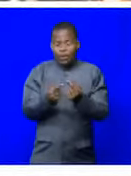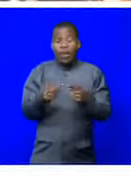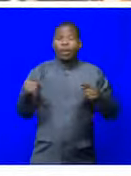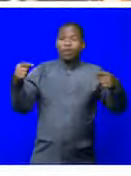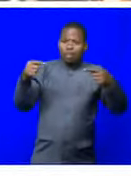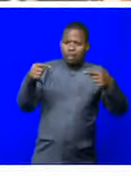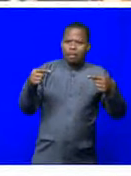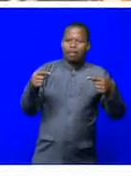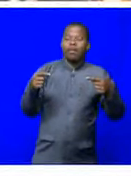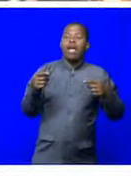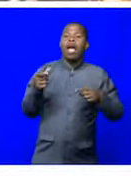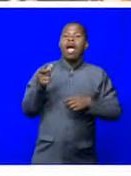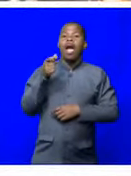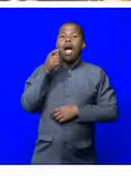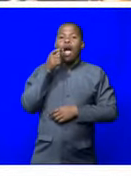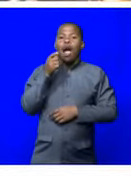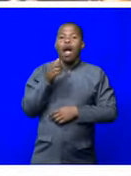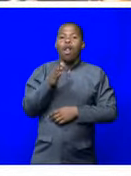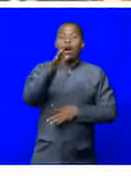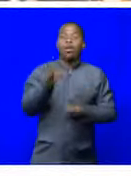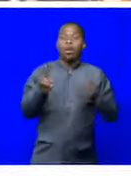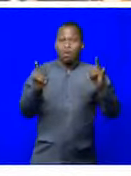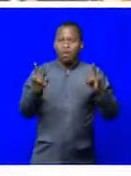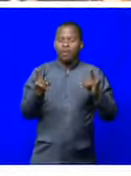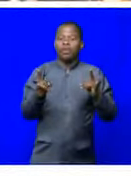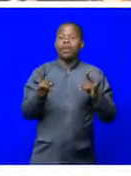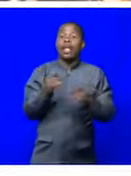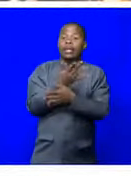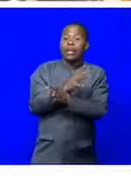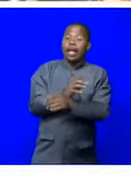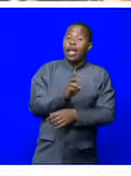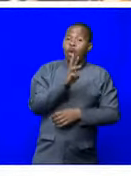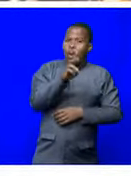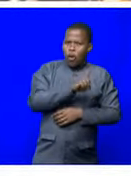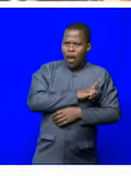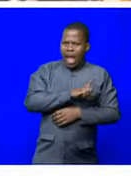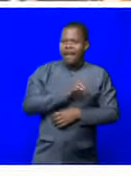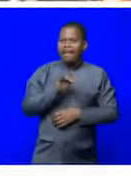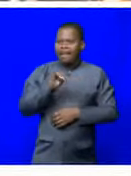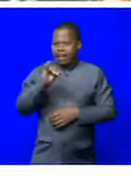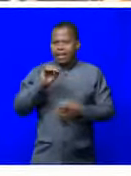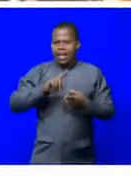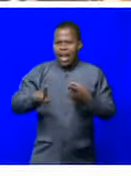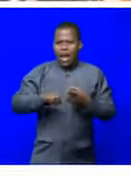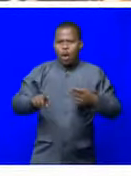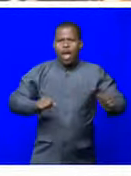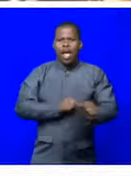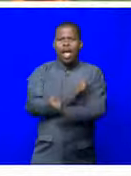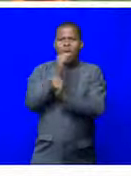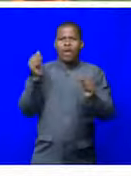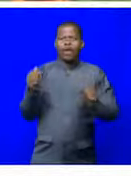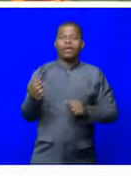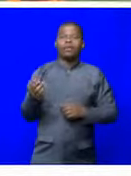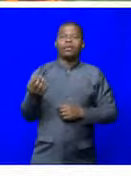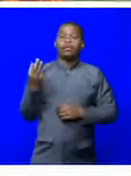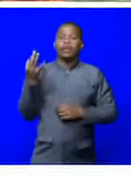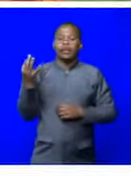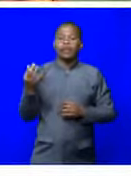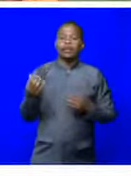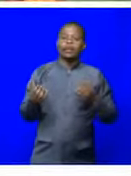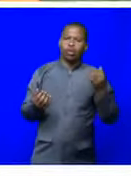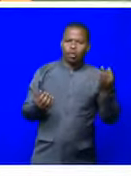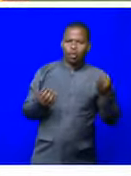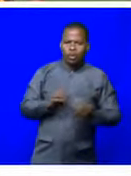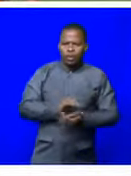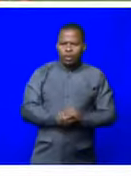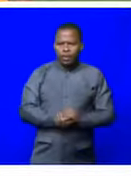enkundleni yeSive kaSomhlolo ngemgcibelo kulandzela kunqoba umlende wekuqala ngemagoli amathathu kulamabili. Le cembu leReal